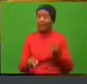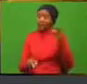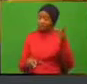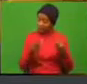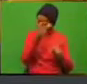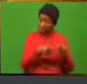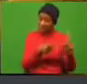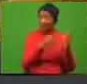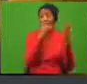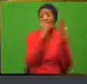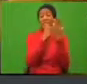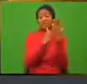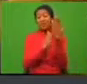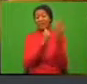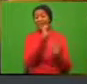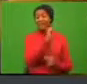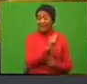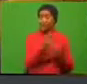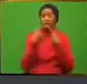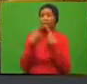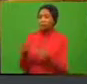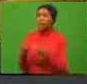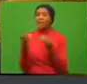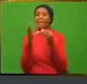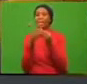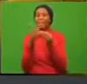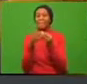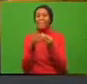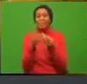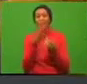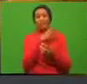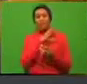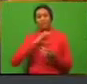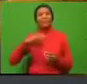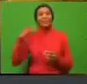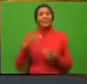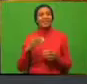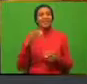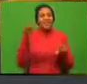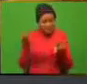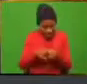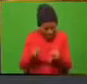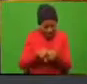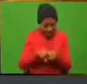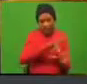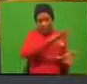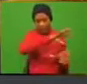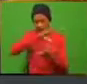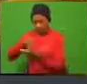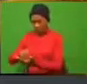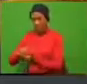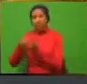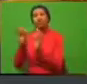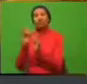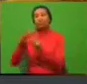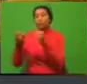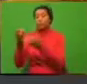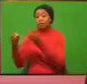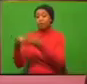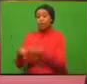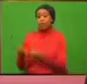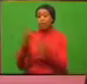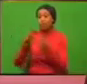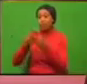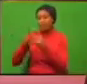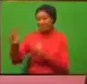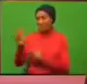speaker's list, the members of the executive also belong to their parties. So that's not a point of order. Honourable member, you can proceed.